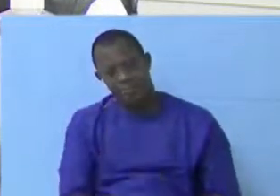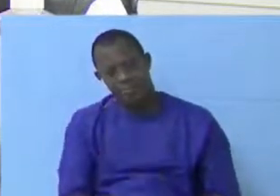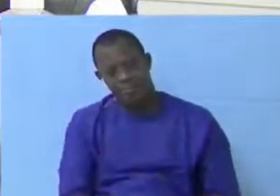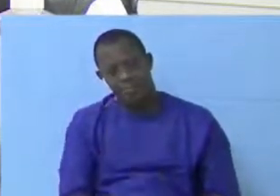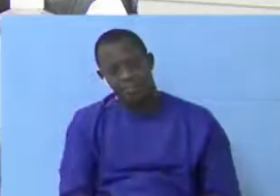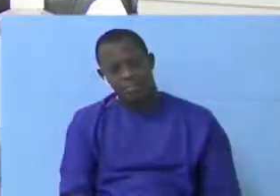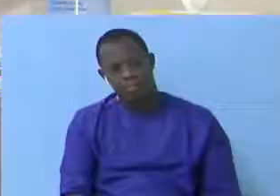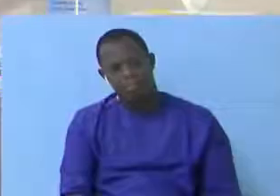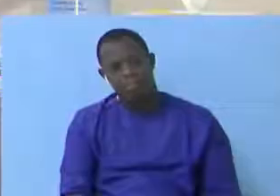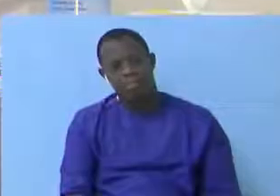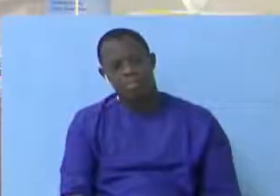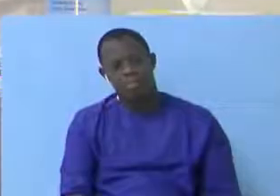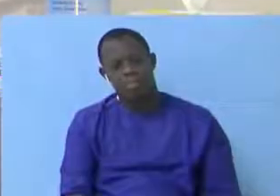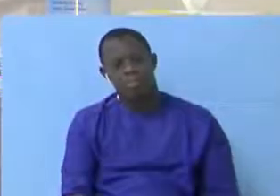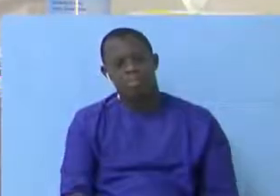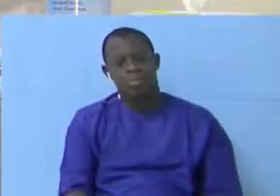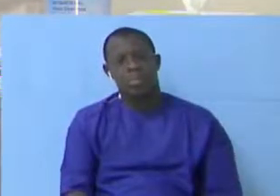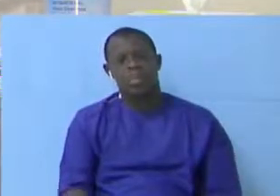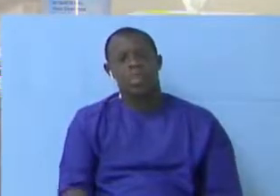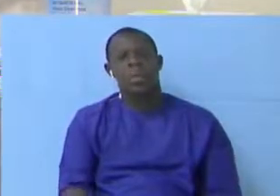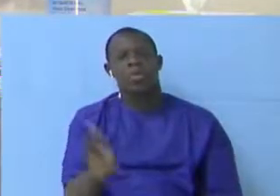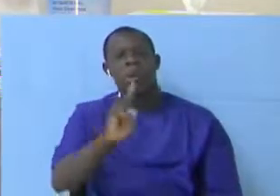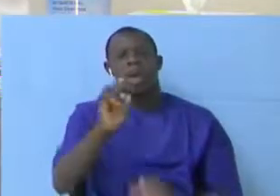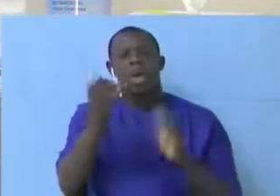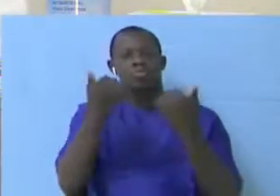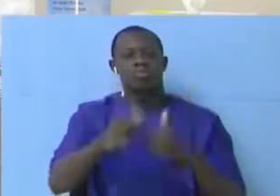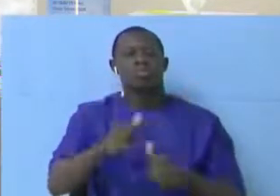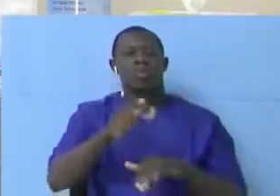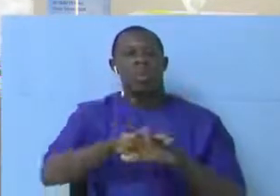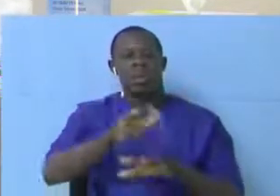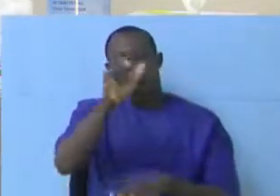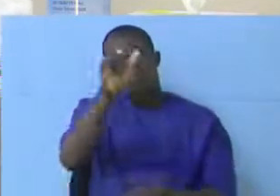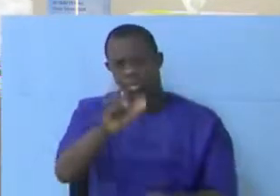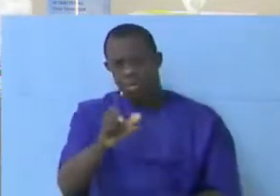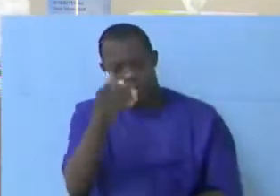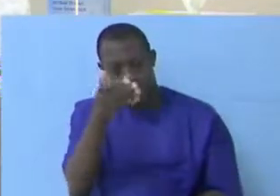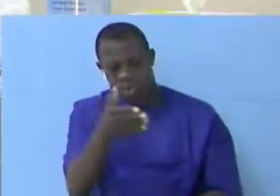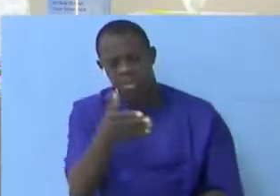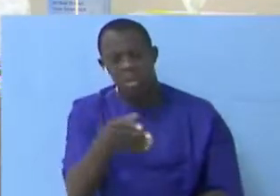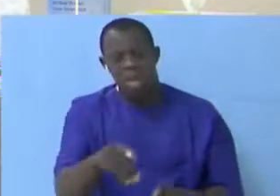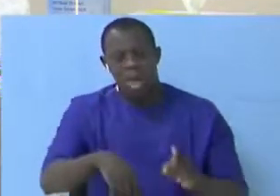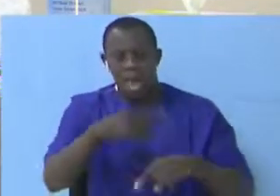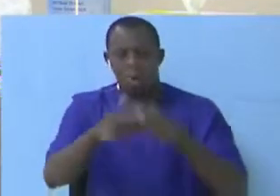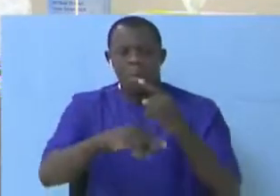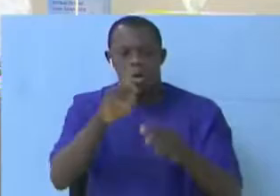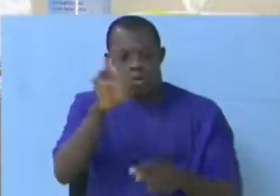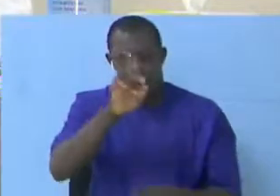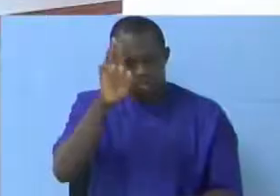the meantime, what had happened to Omar as a result of this accusation? He